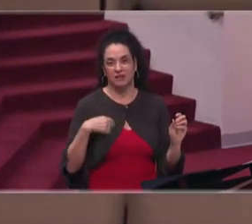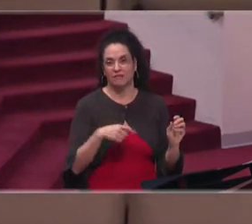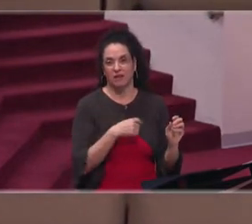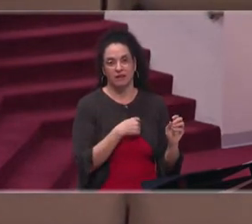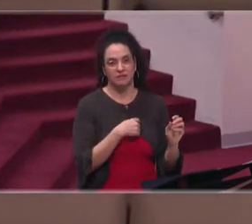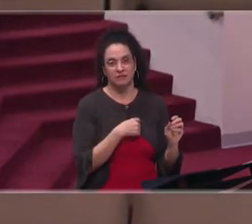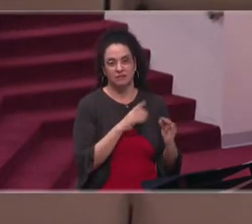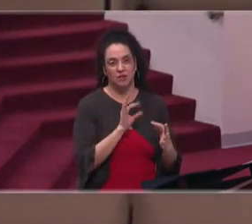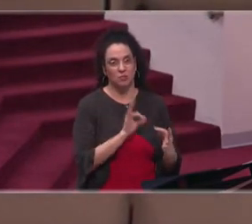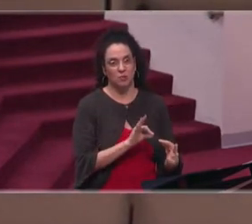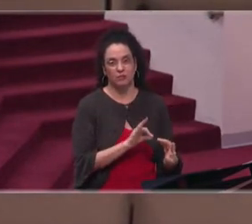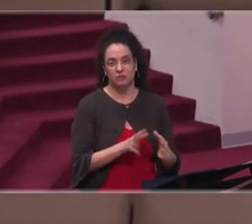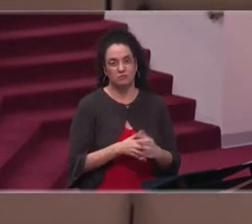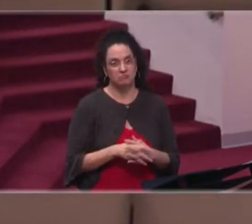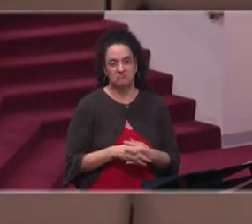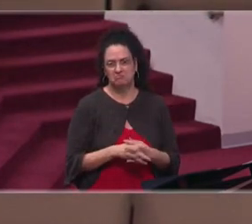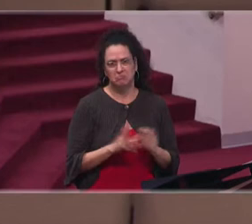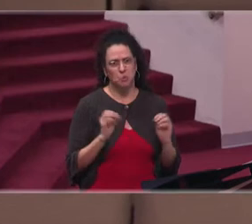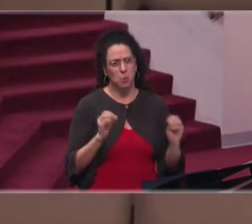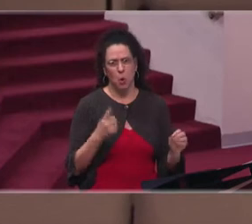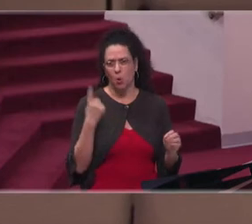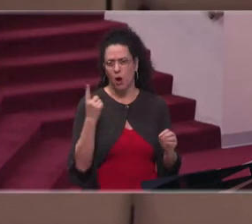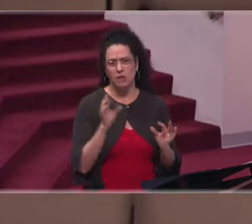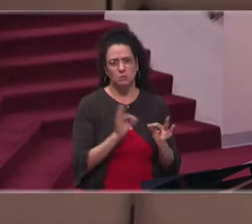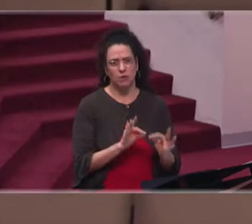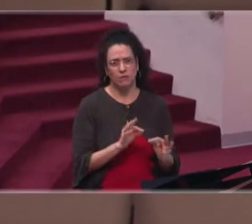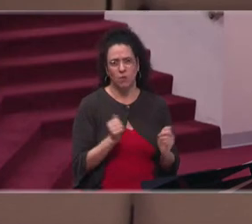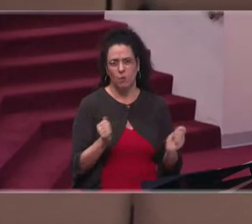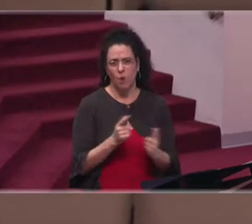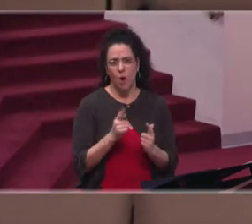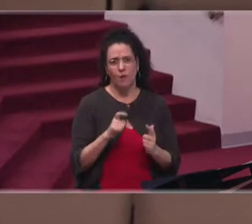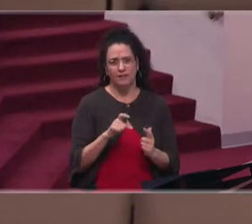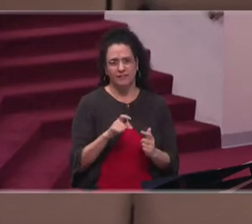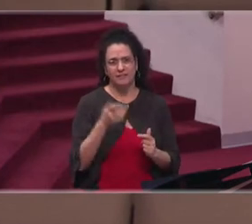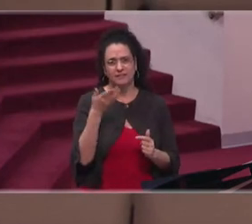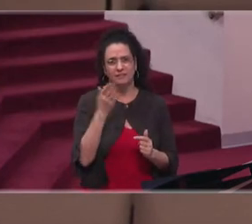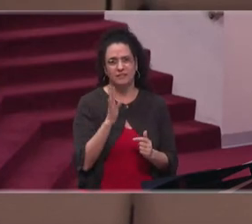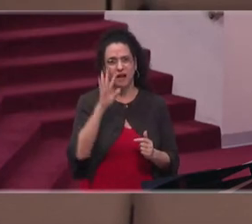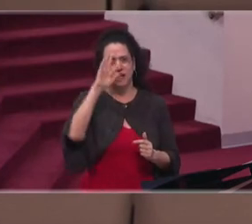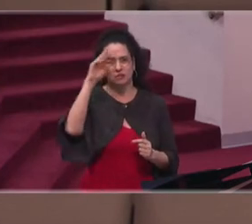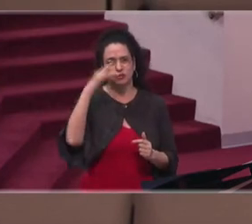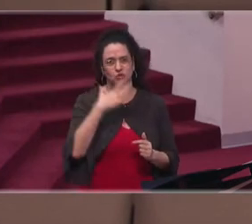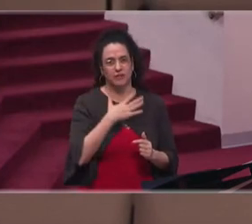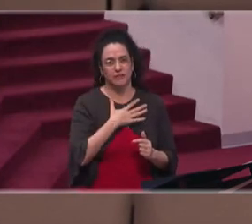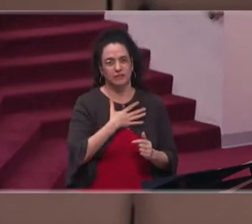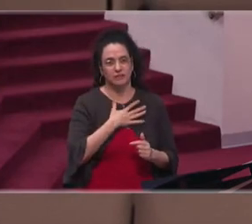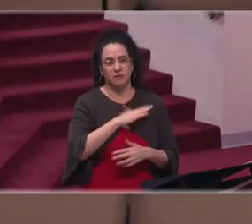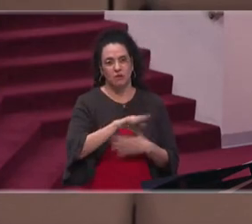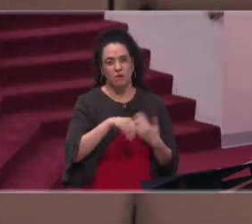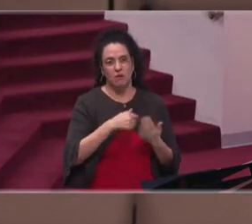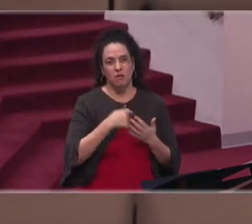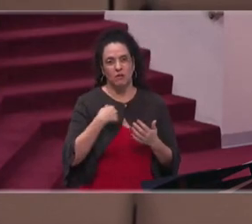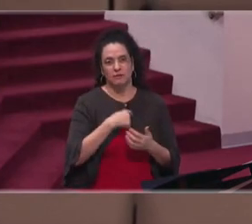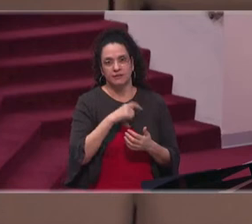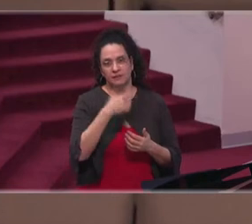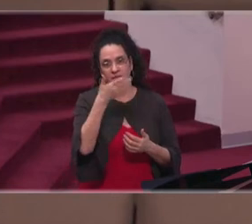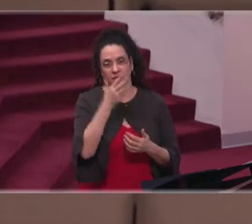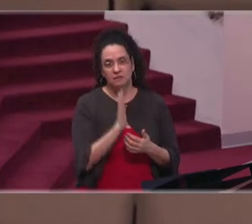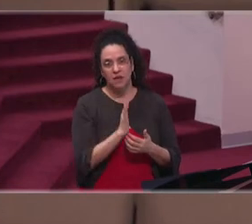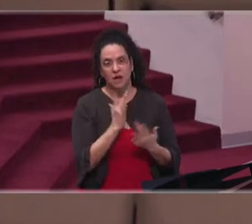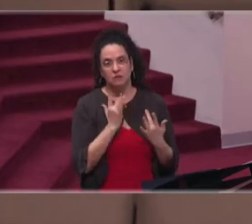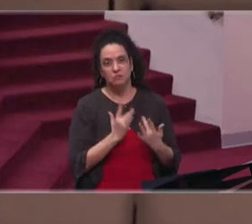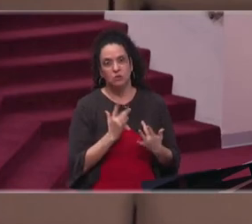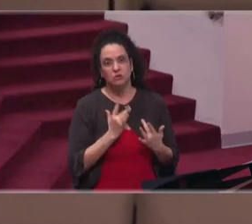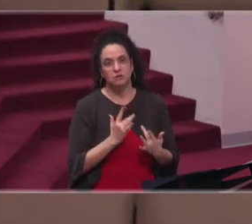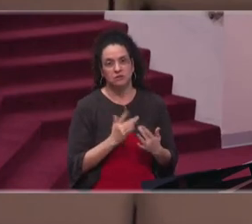none of us are perfect. We all need God's grace. We all need God's mercy. And there comes